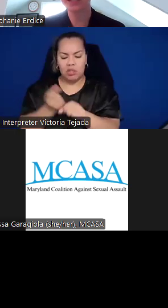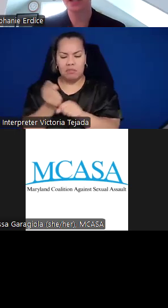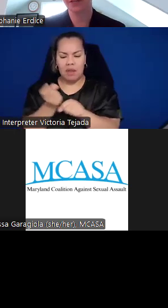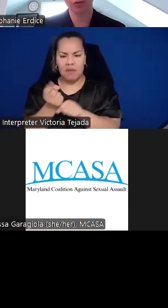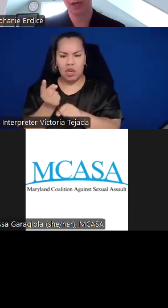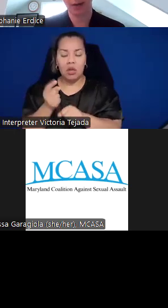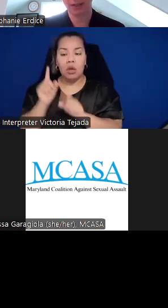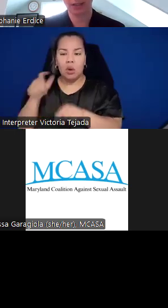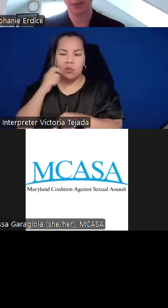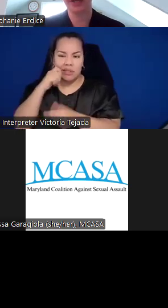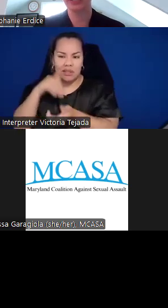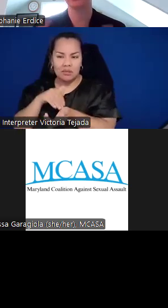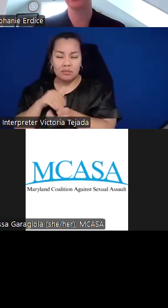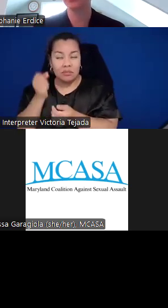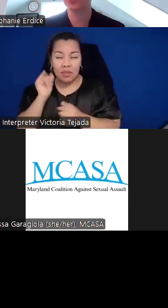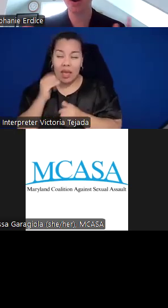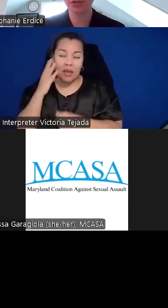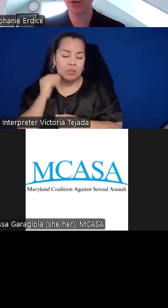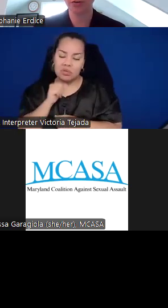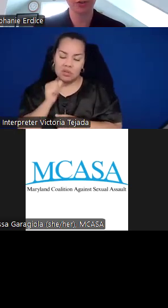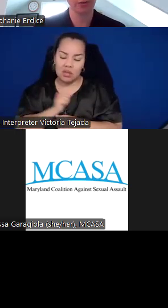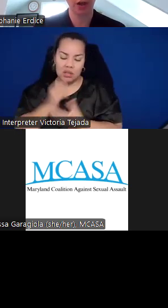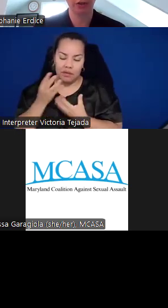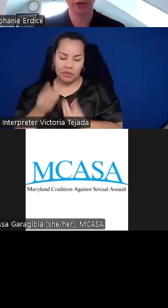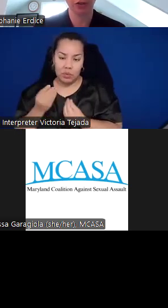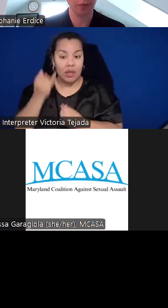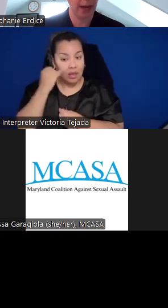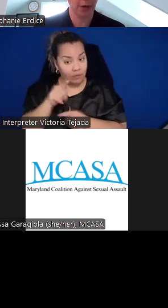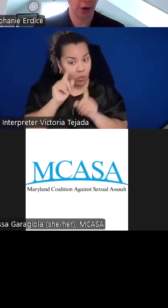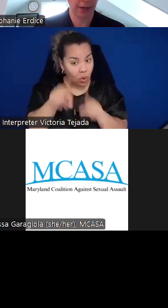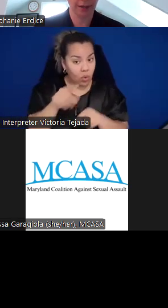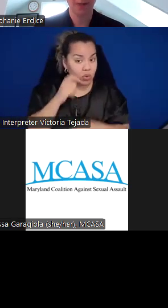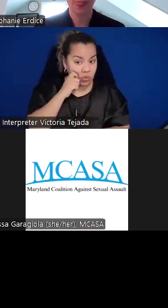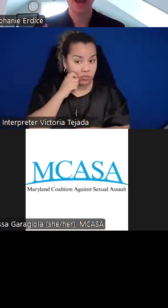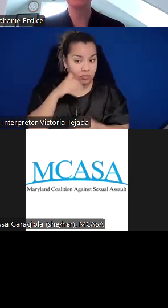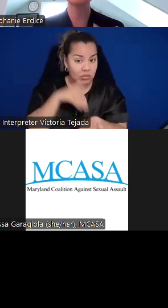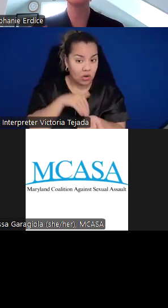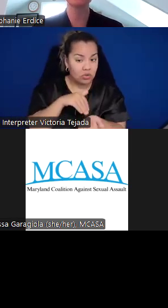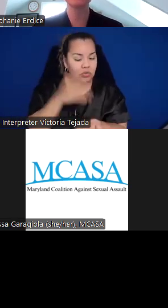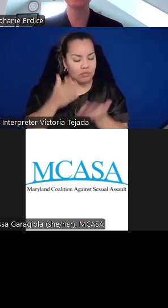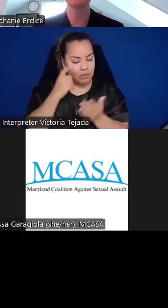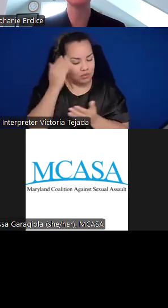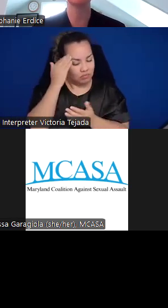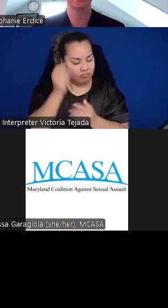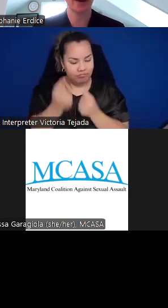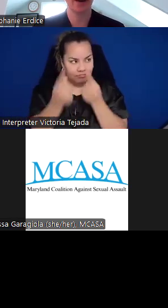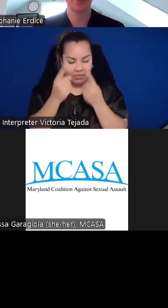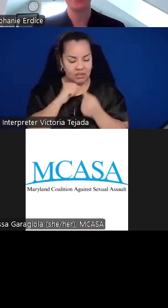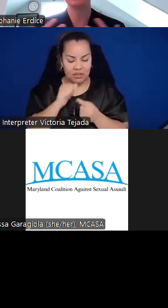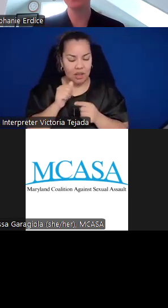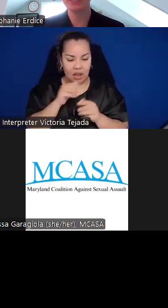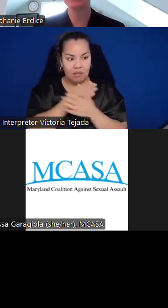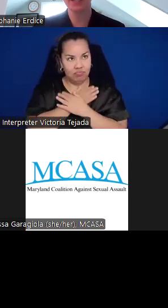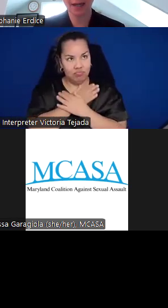is nothing self-soothing about this experience. For those of you that also go to the dermatologist, you may know this. But it's a good example of